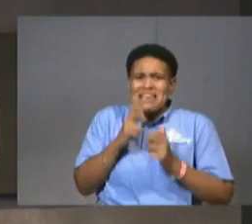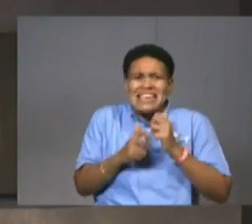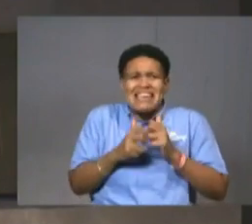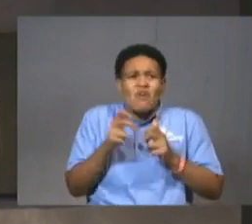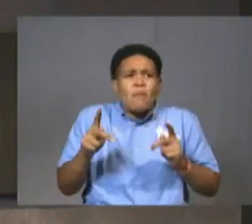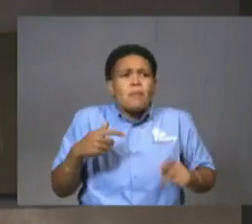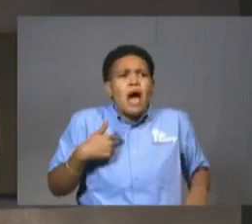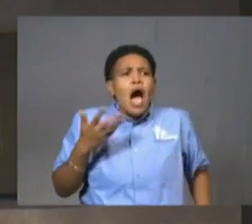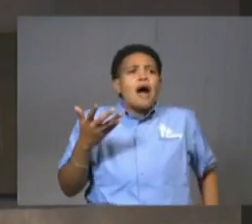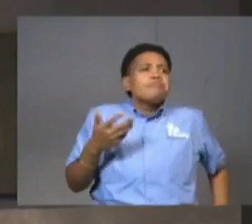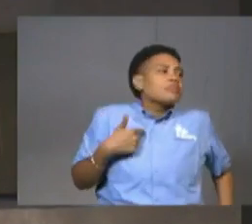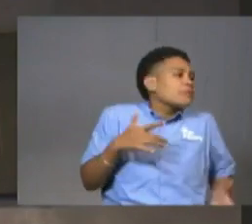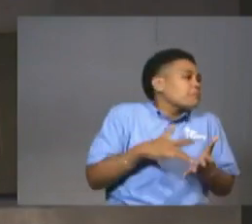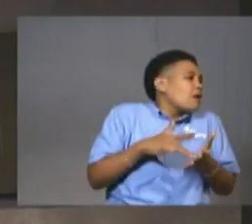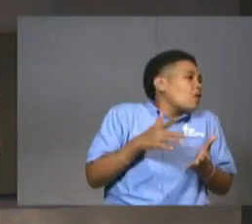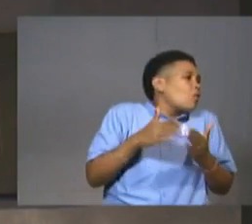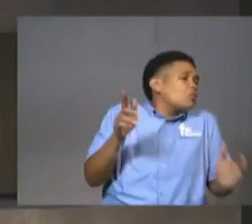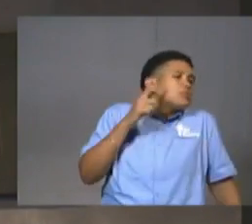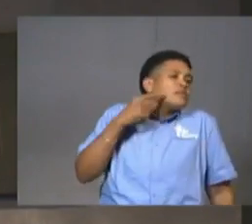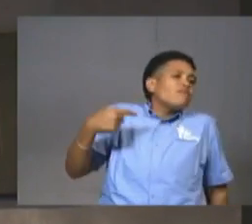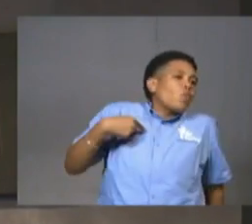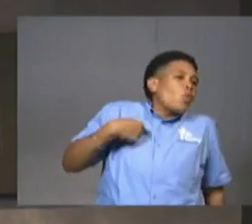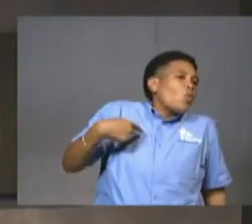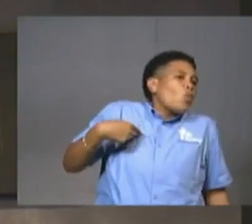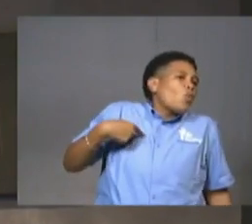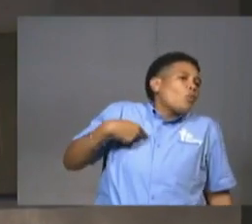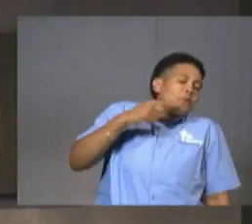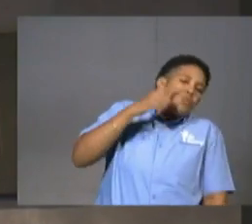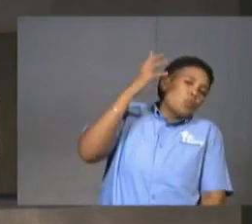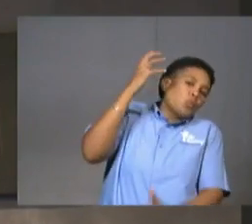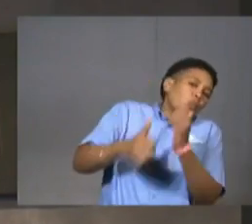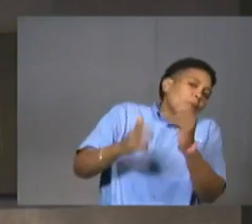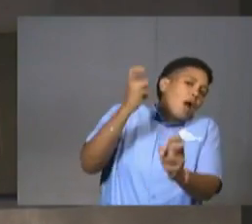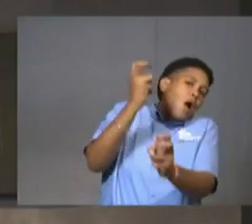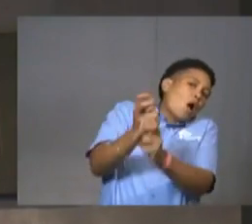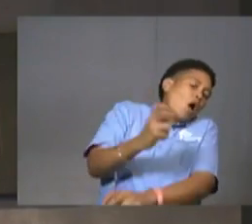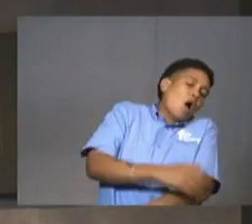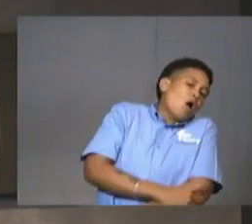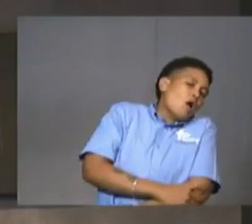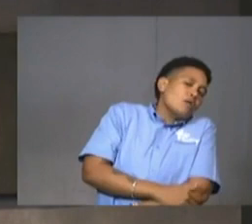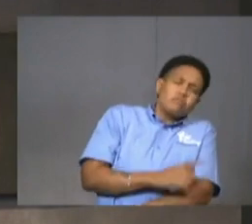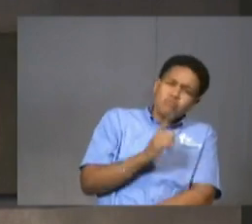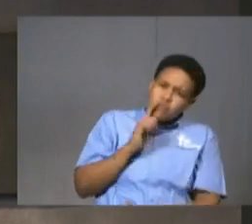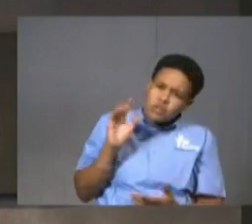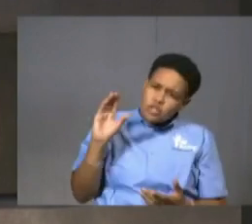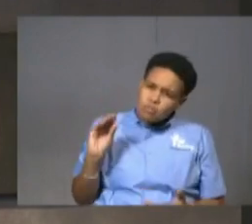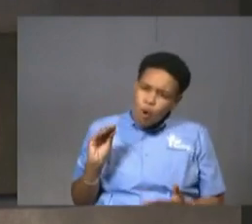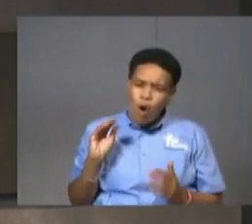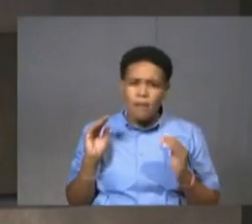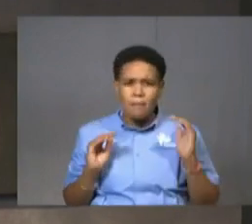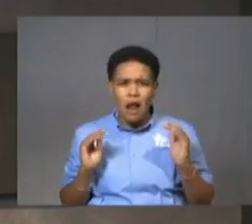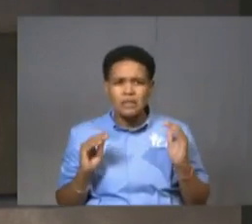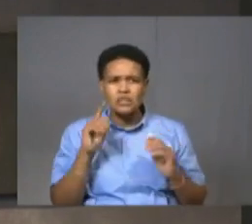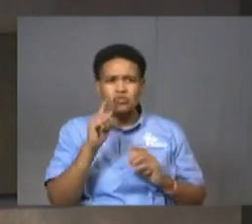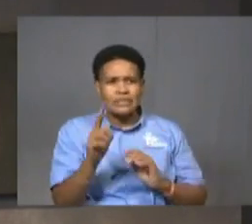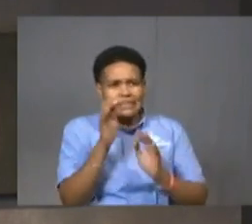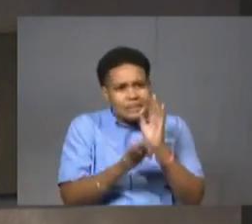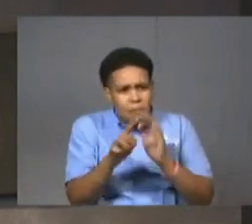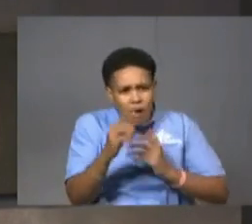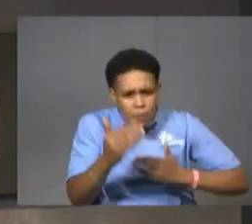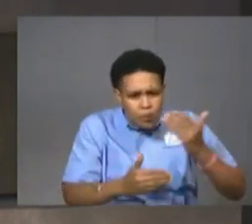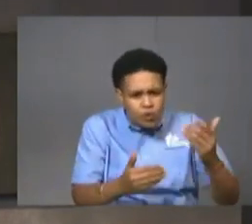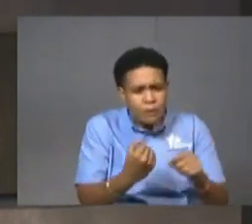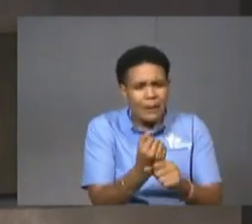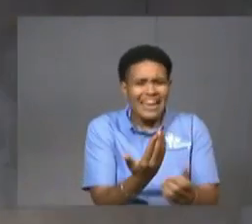open bank accounts for relatively small balances so that we can simplify those procedures and make it easier. The elimination of